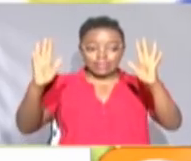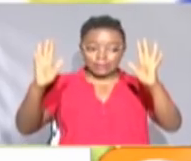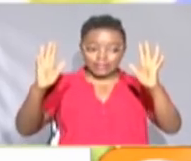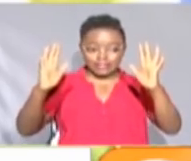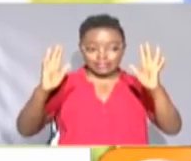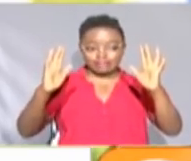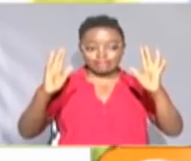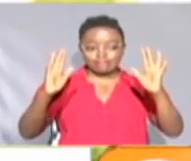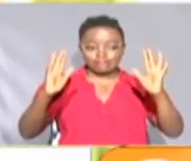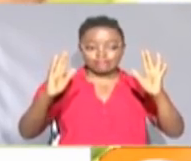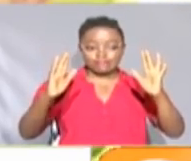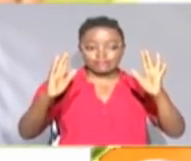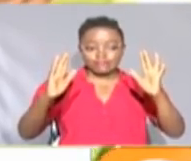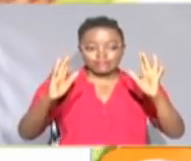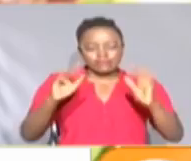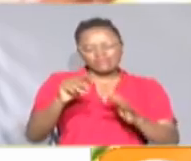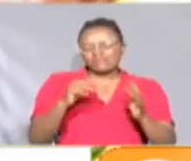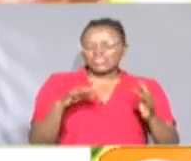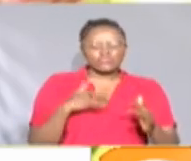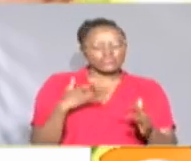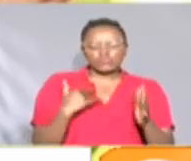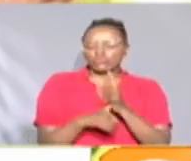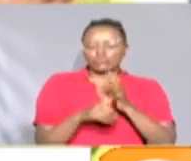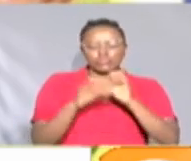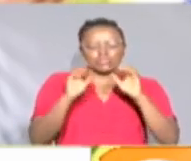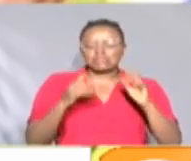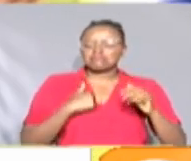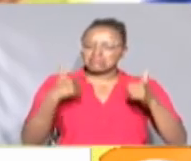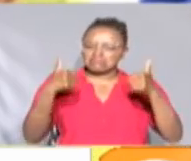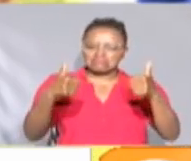sasa, usikuwe na shida mimi iko na wewe.